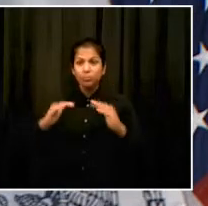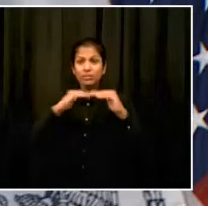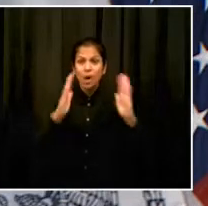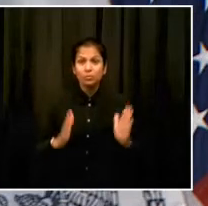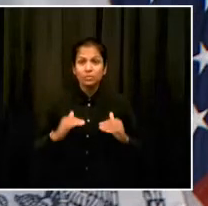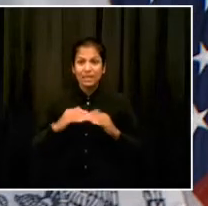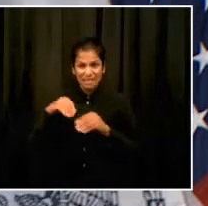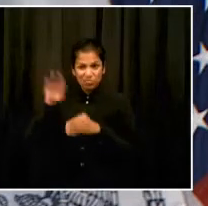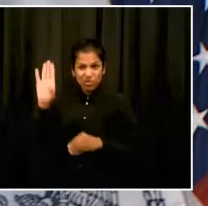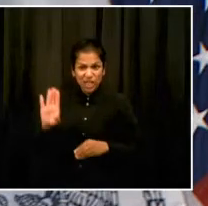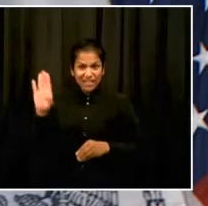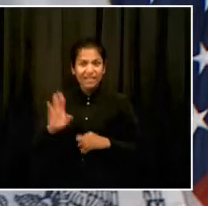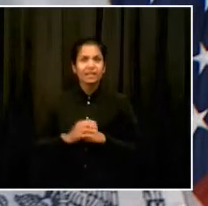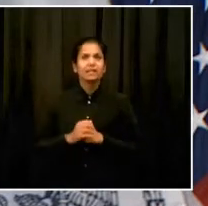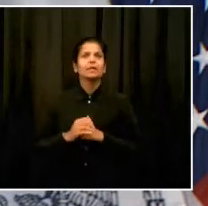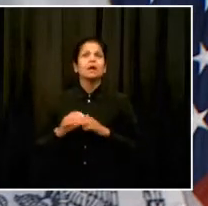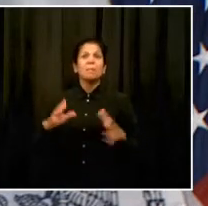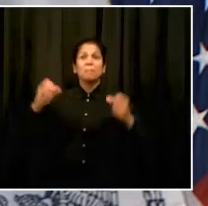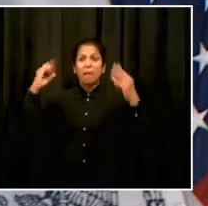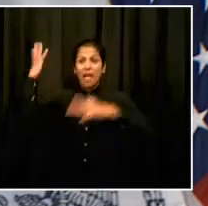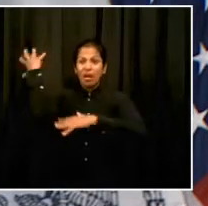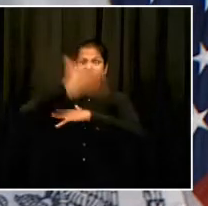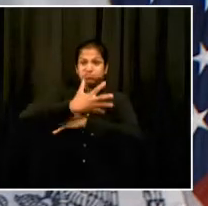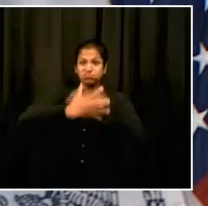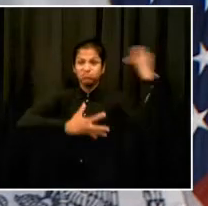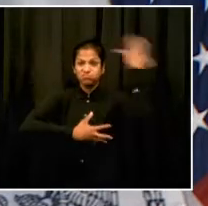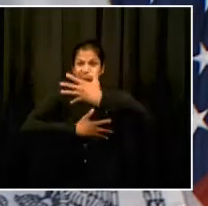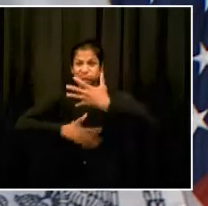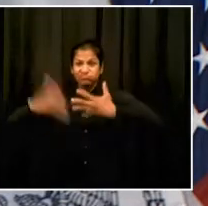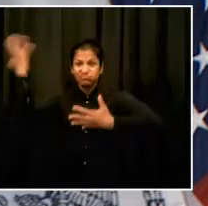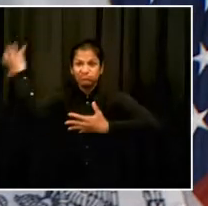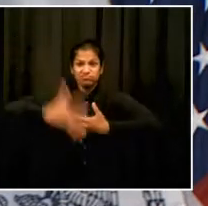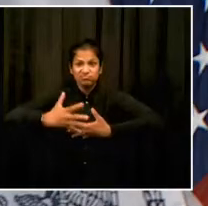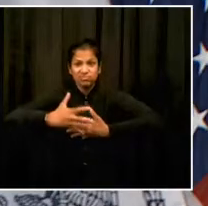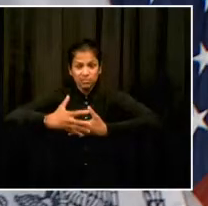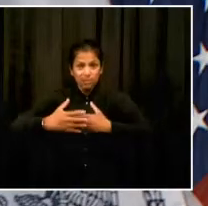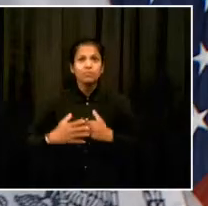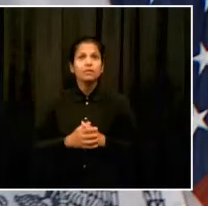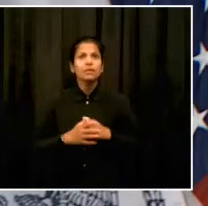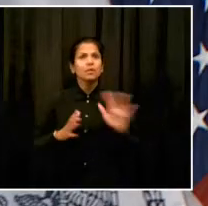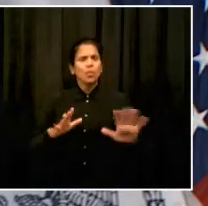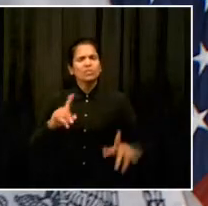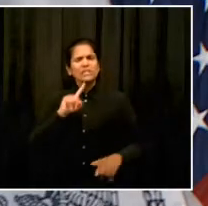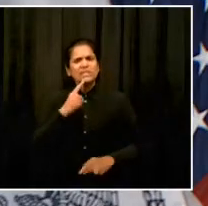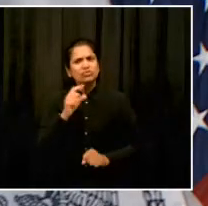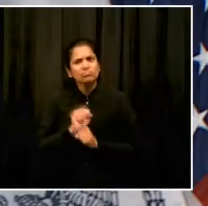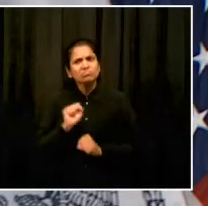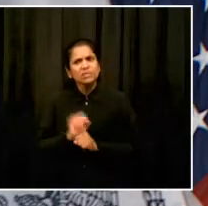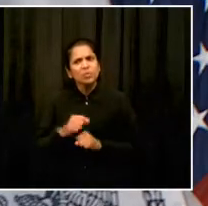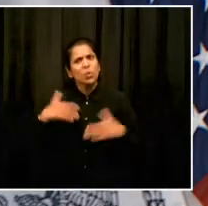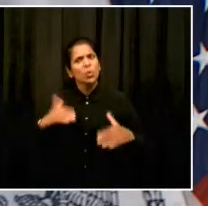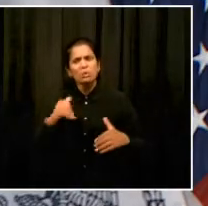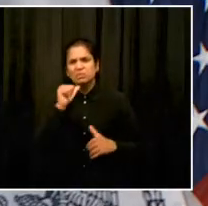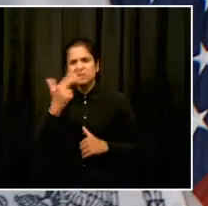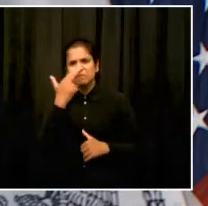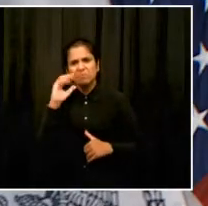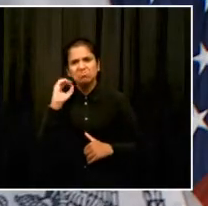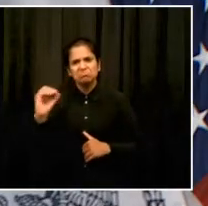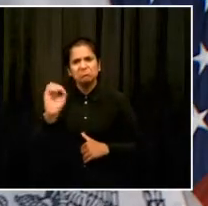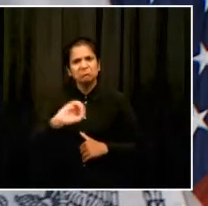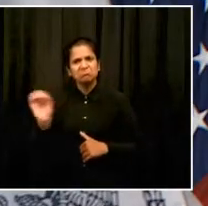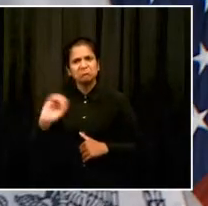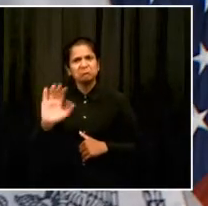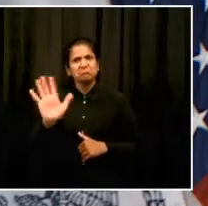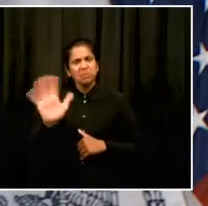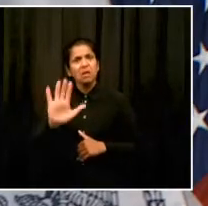tree limbs, a lot of houses damaged. This is serious stuff. So when you hear of a tornado warning, it's not business as usual. It